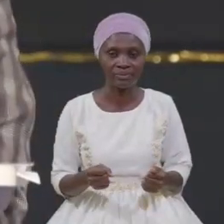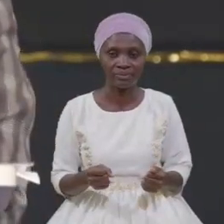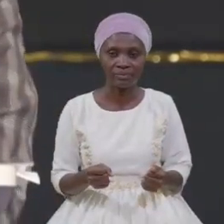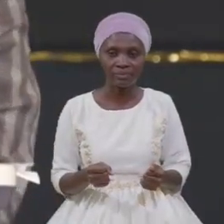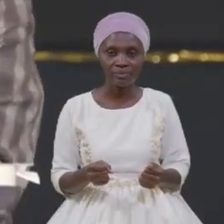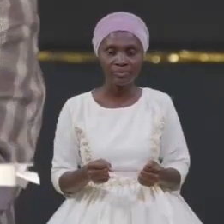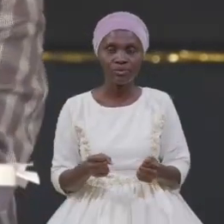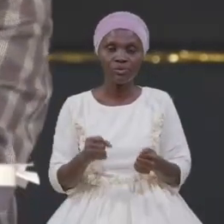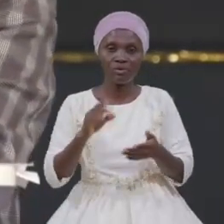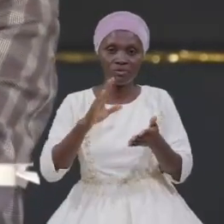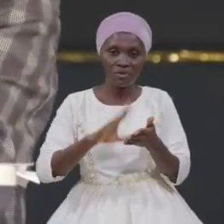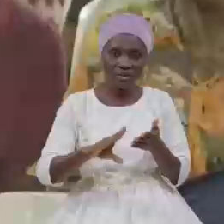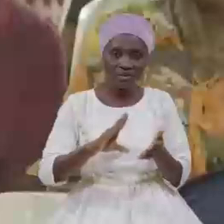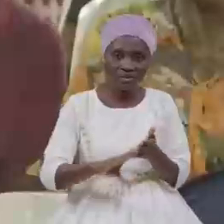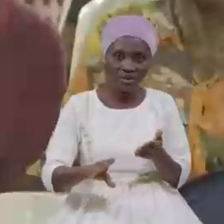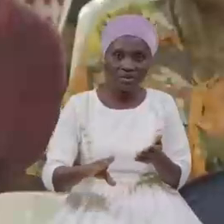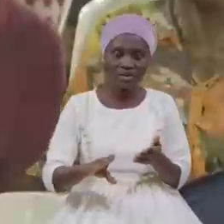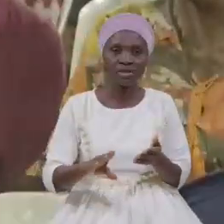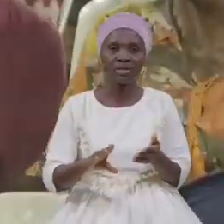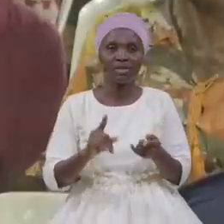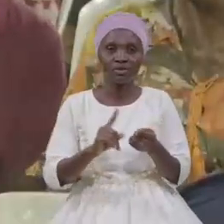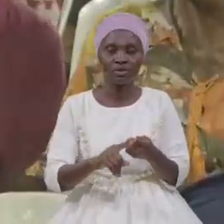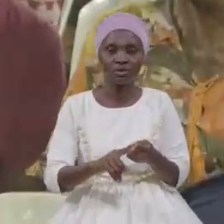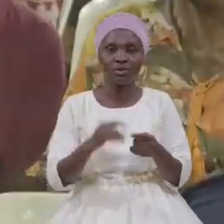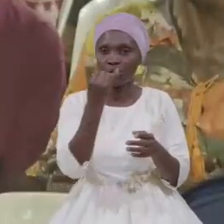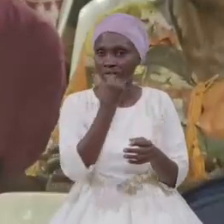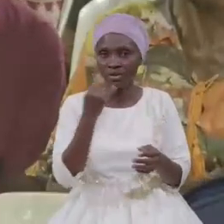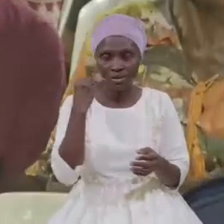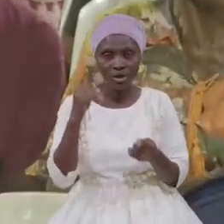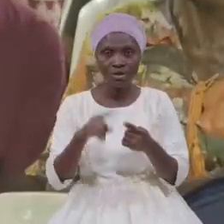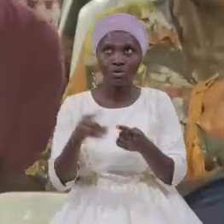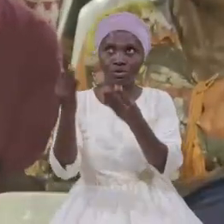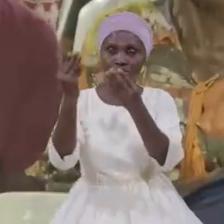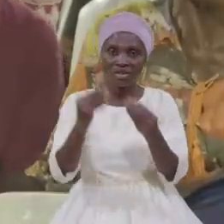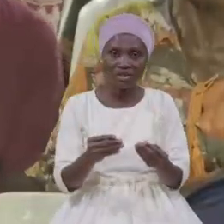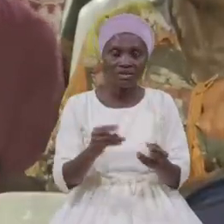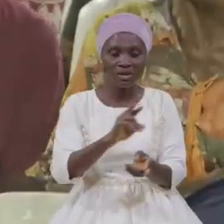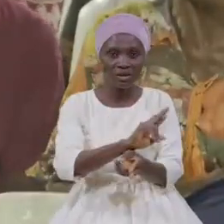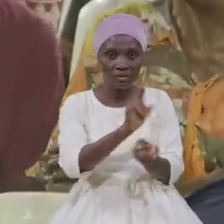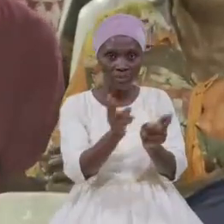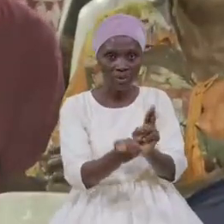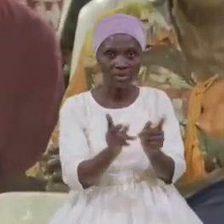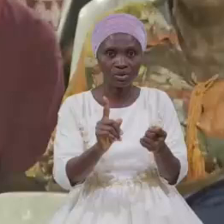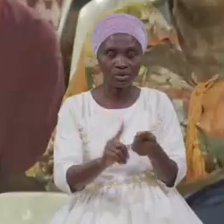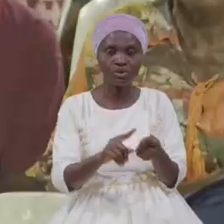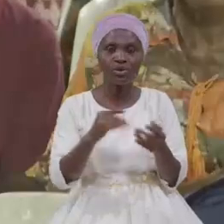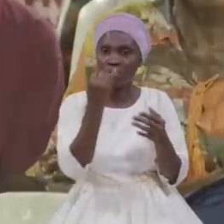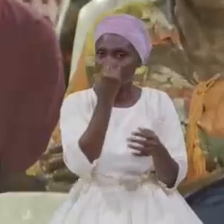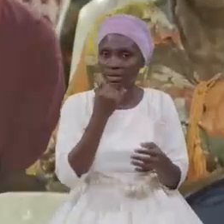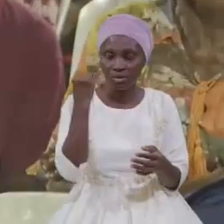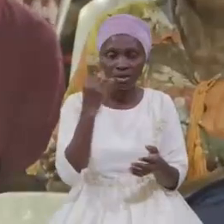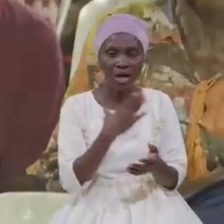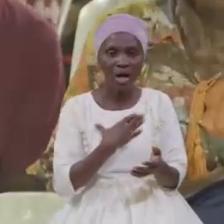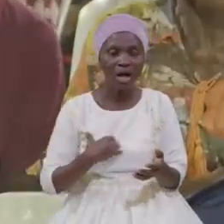forgiveness to Israel, for to give repentance to Israel and the forgiveness